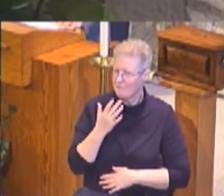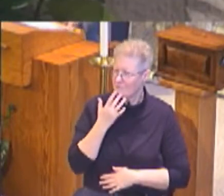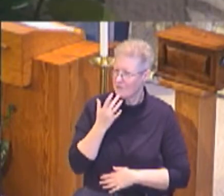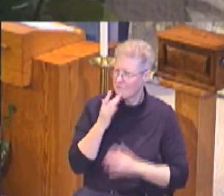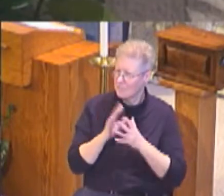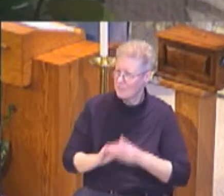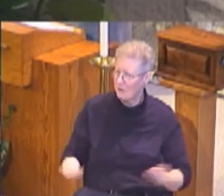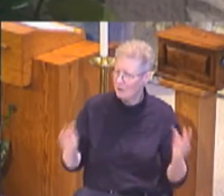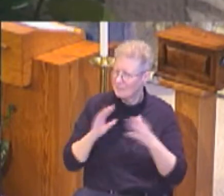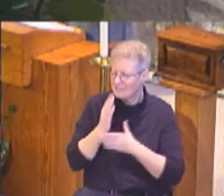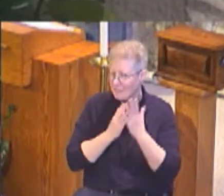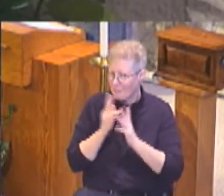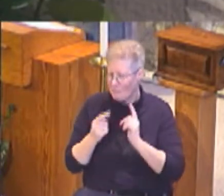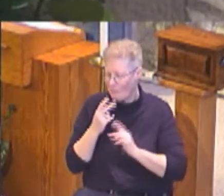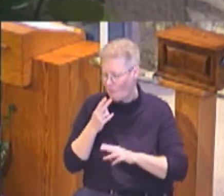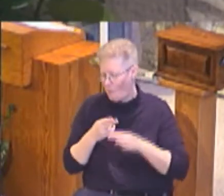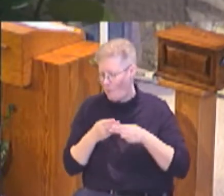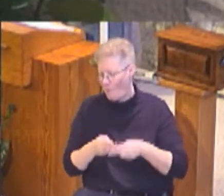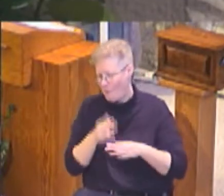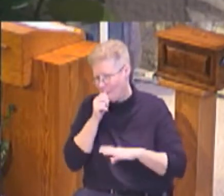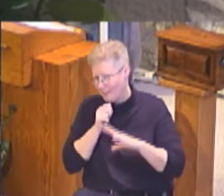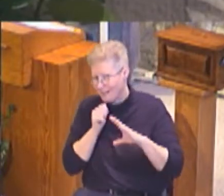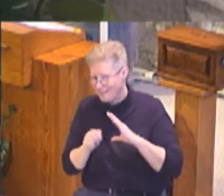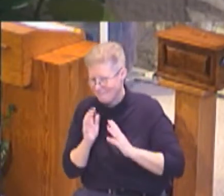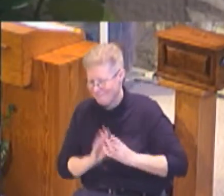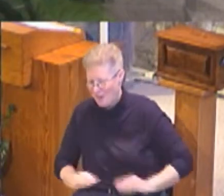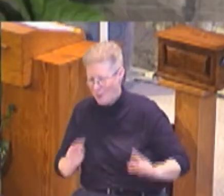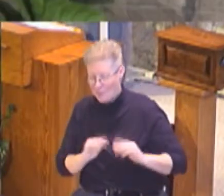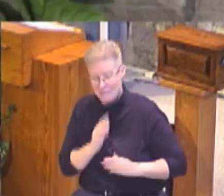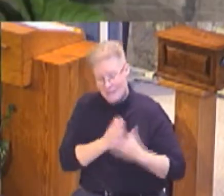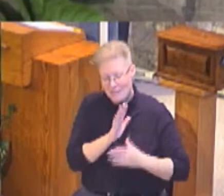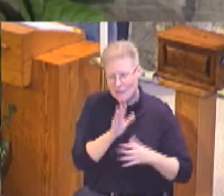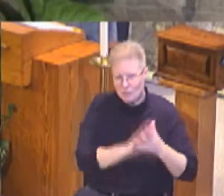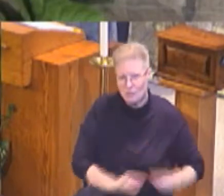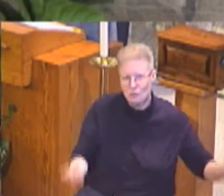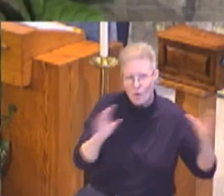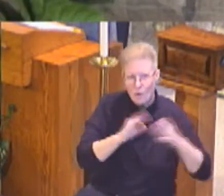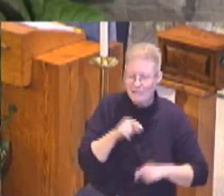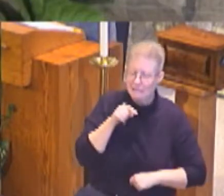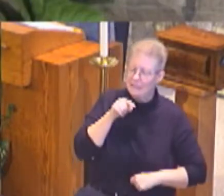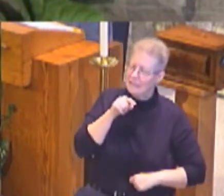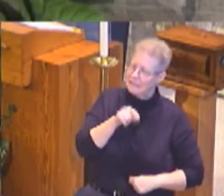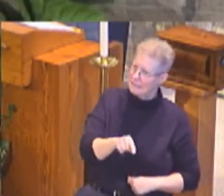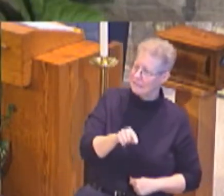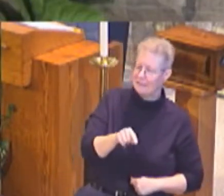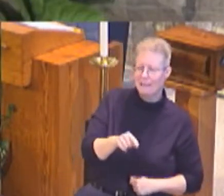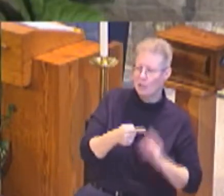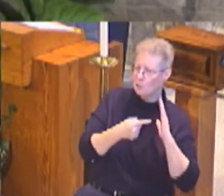In some of Jesus' parables, he actually portrays God as a woman.